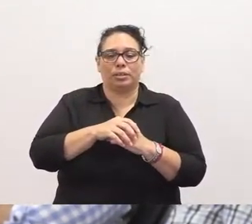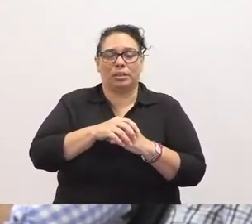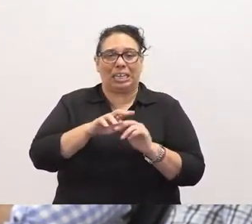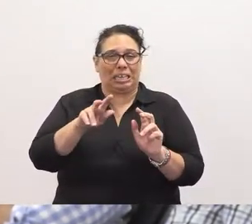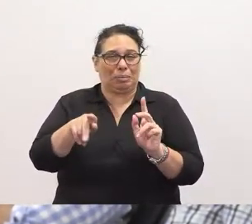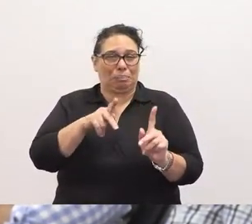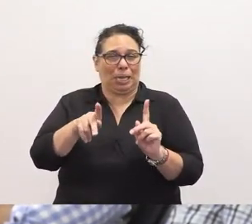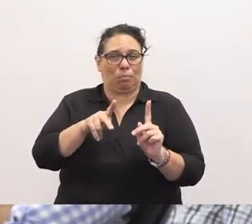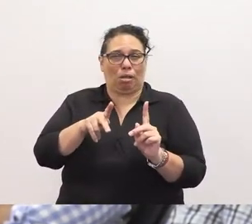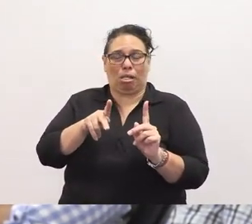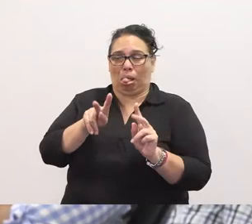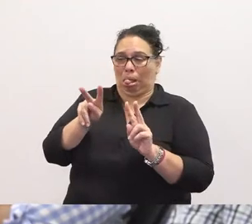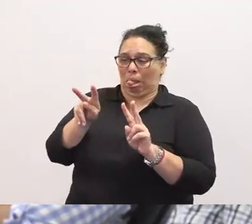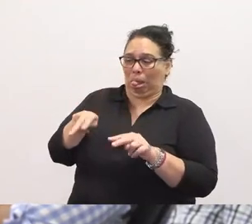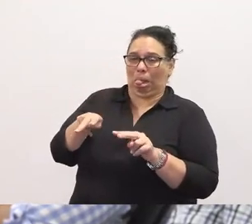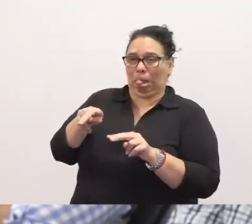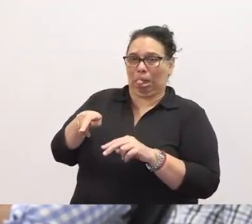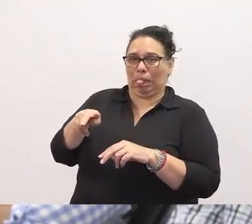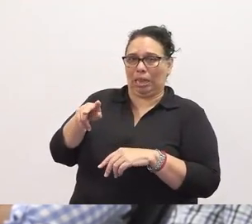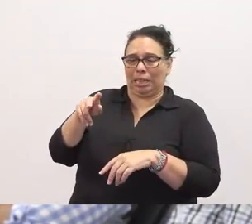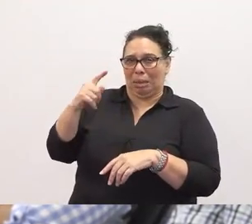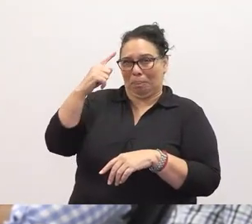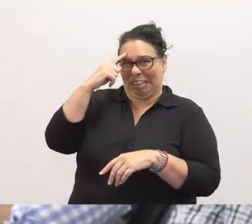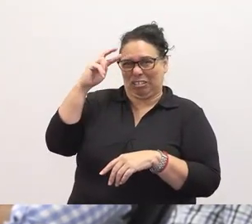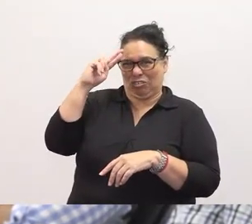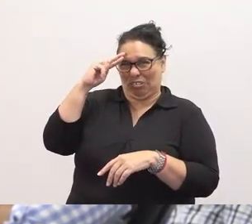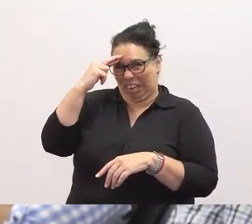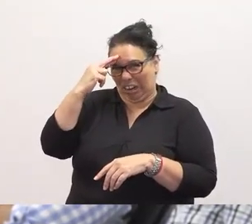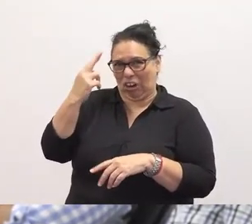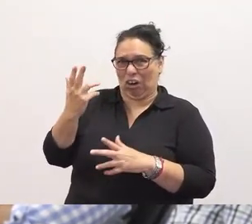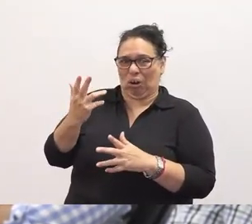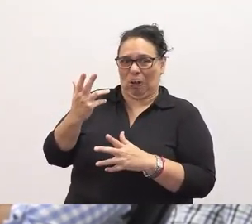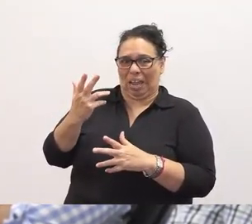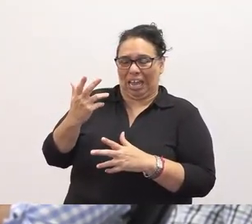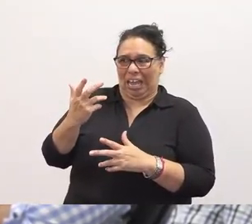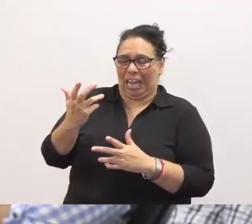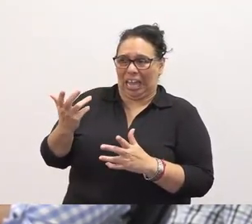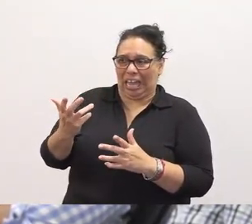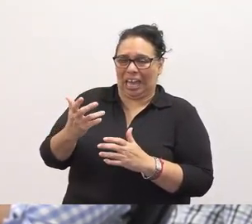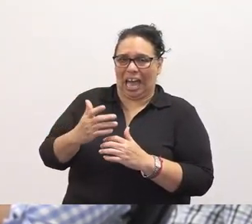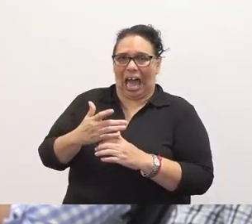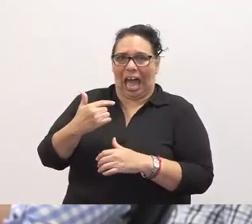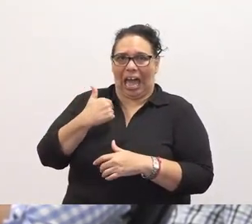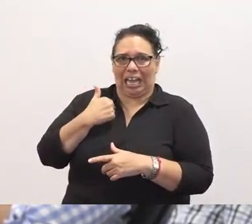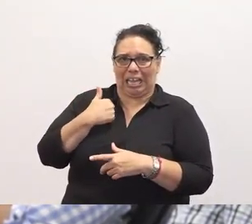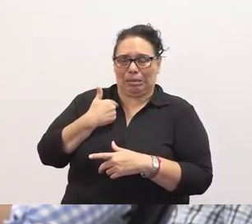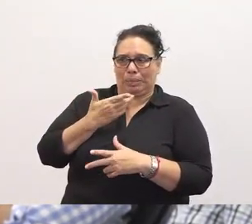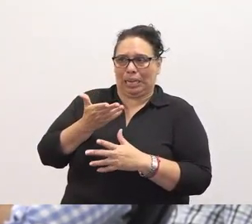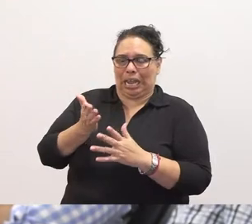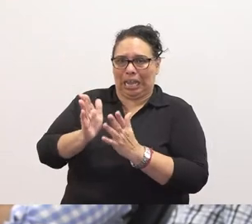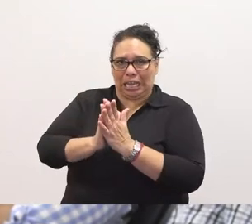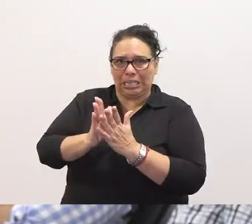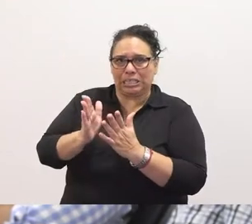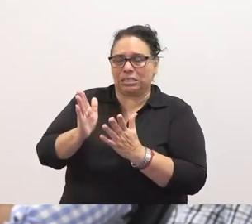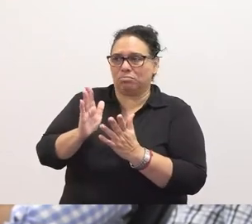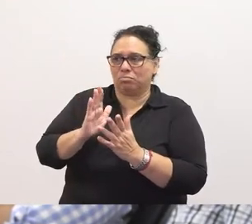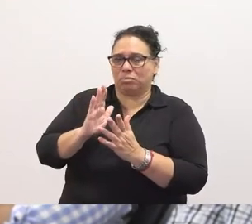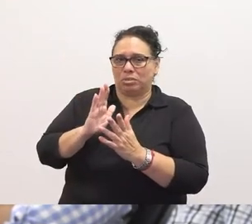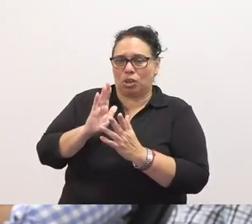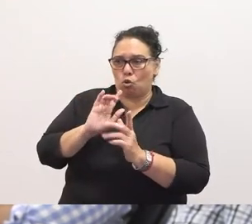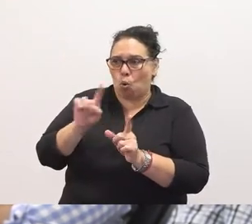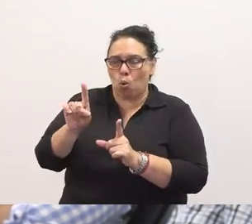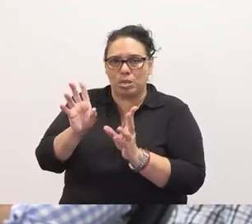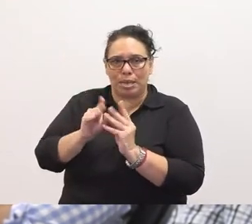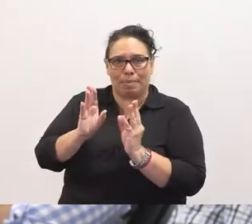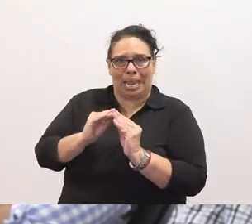people consider him as a mental retardation, and I have been called to the meeting and be educated